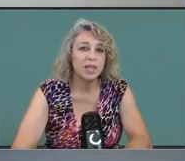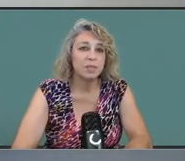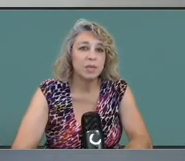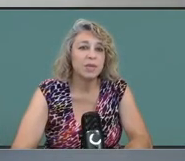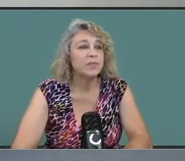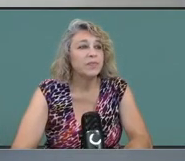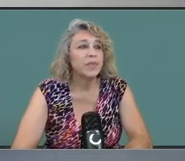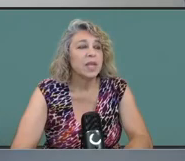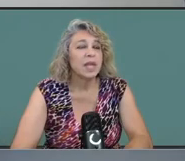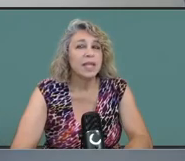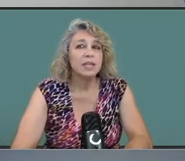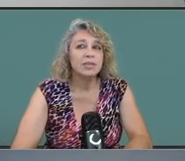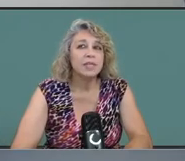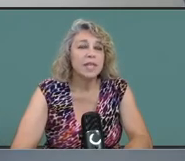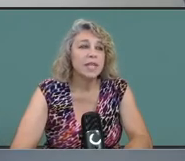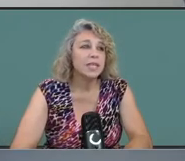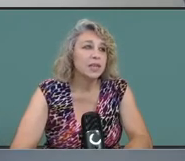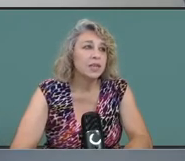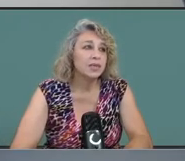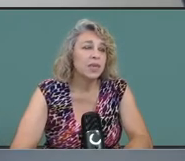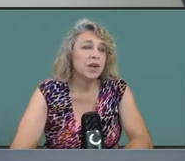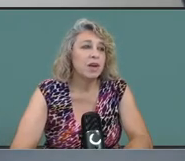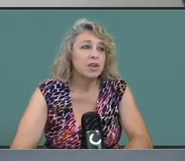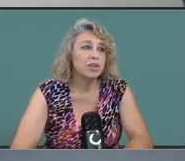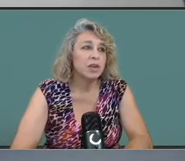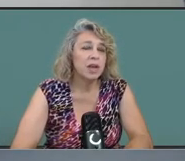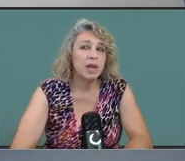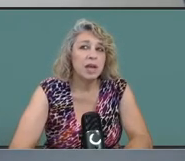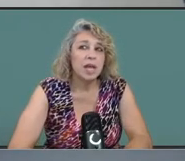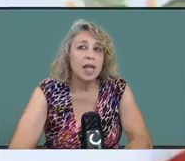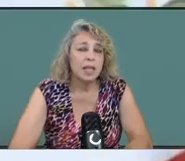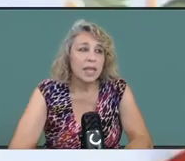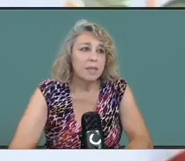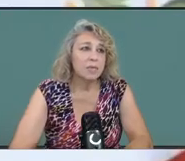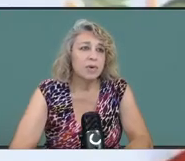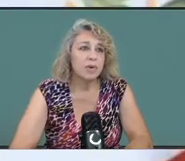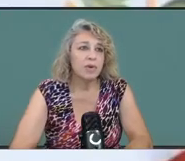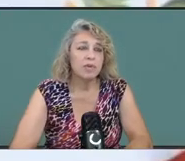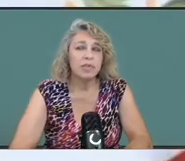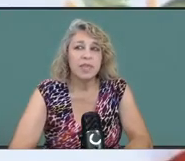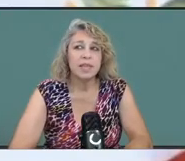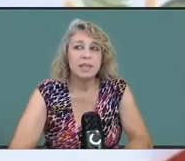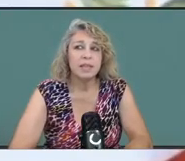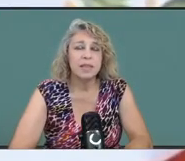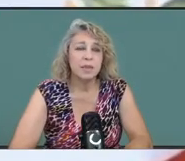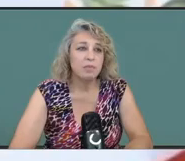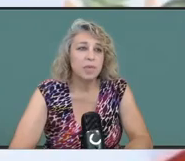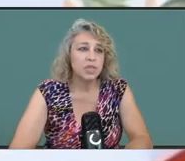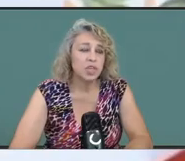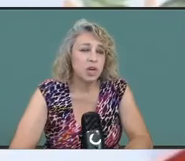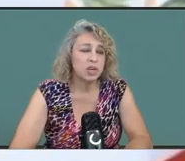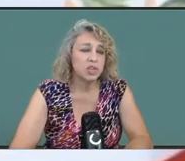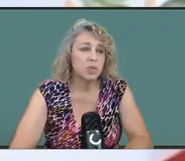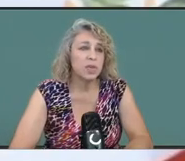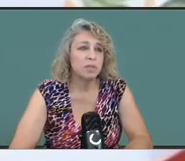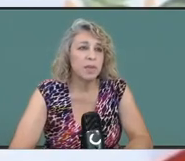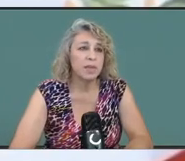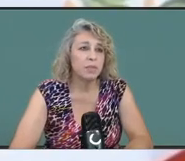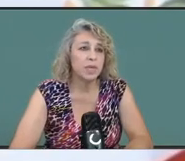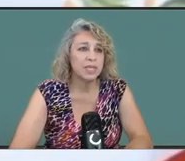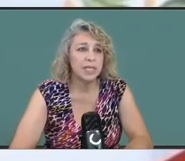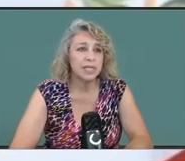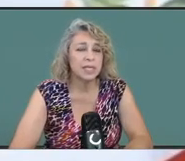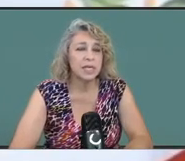to the hospital. And to say to you that our labor or thing that we've been charged with by